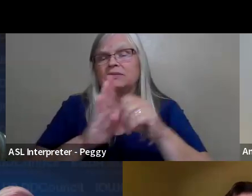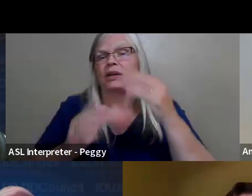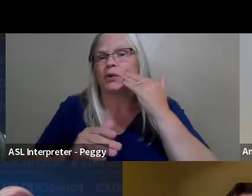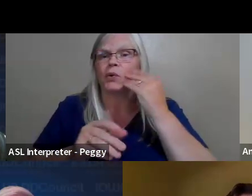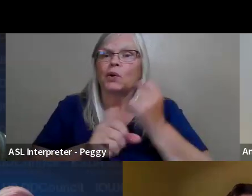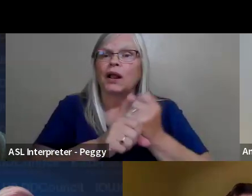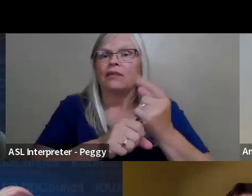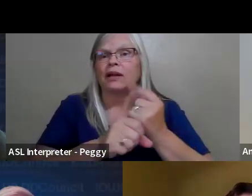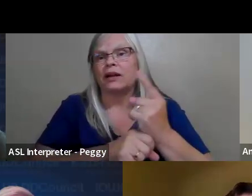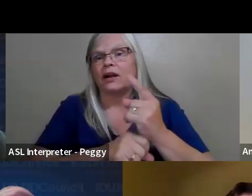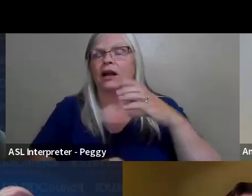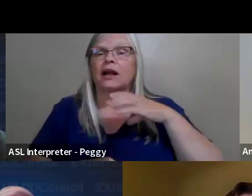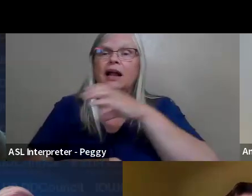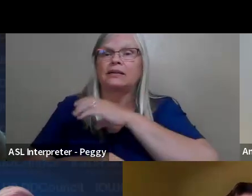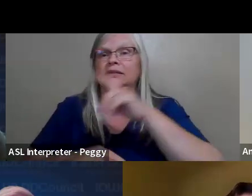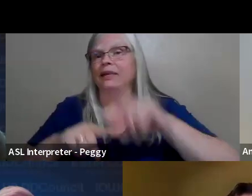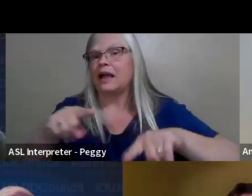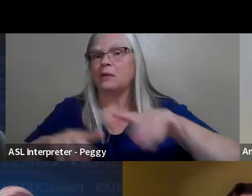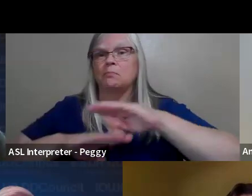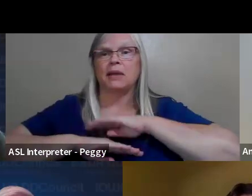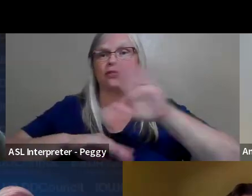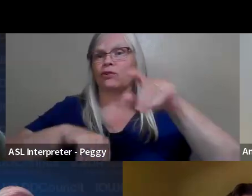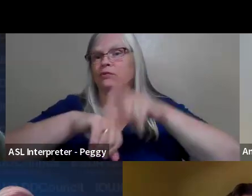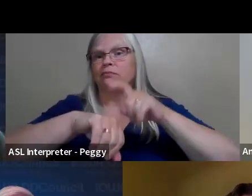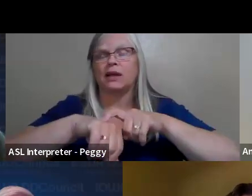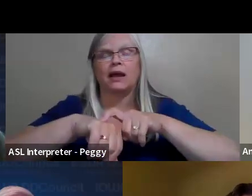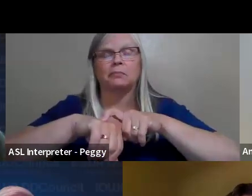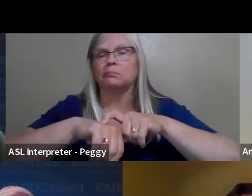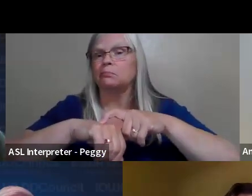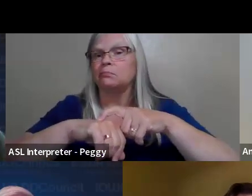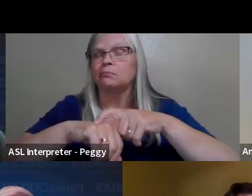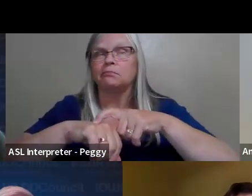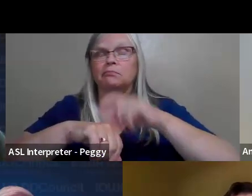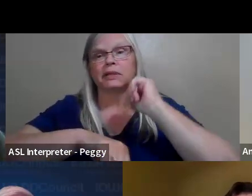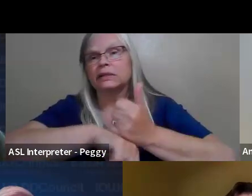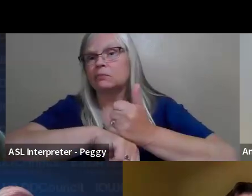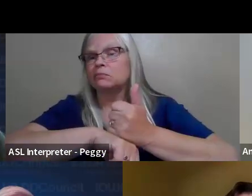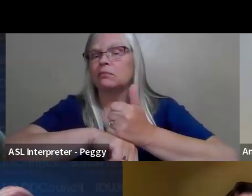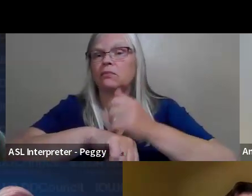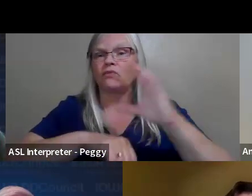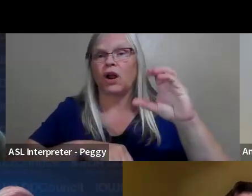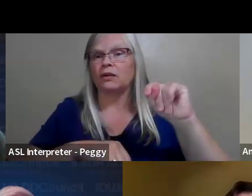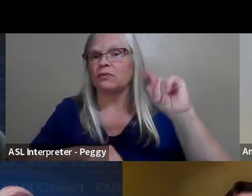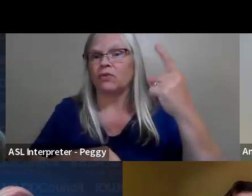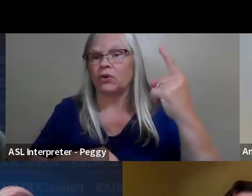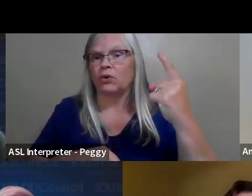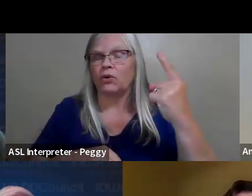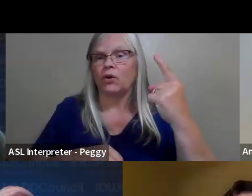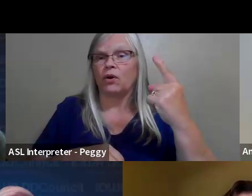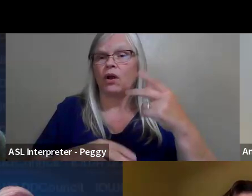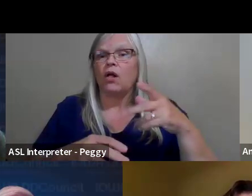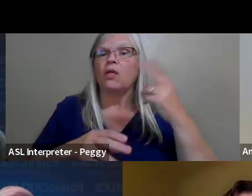year, Congress struggles to meet their deadline of October 1st, and they enter into things